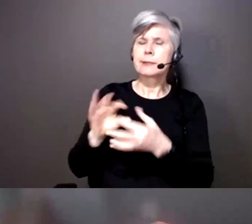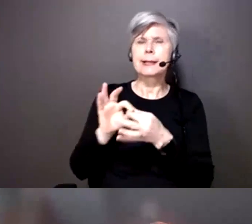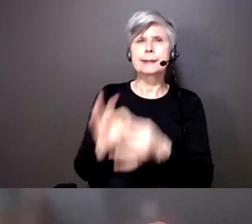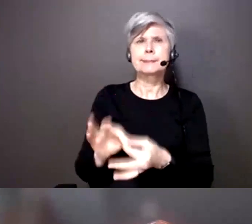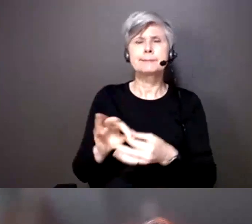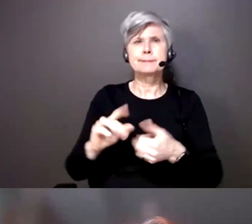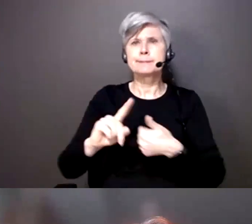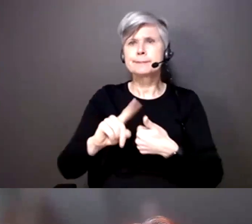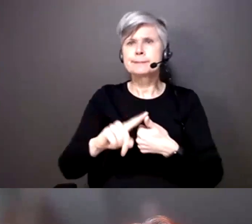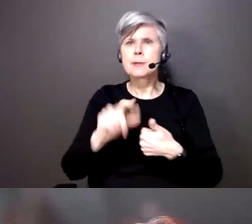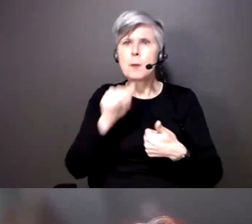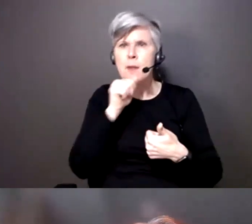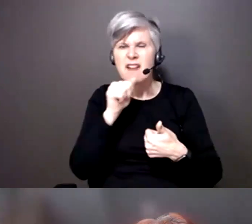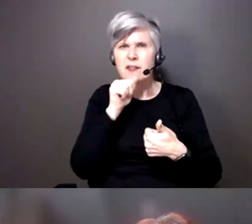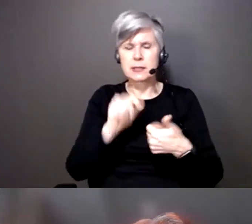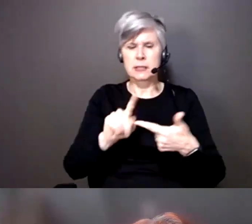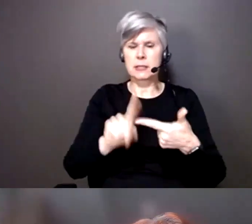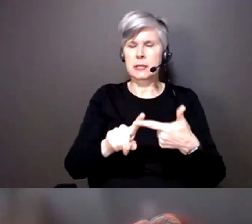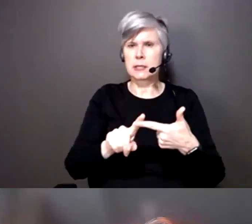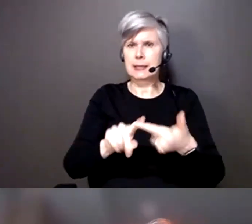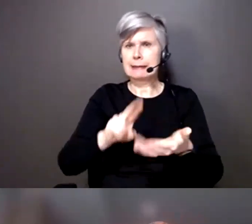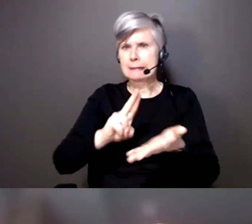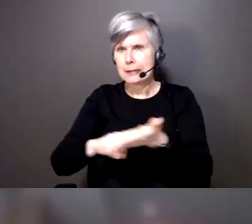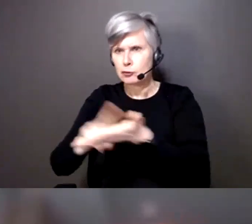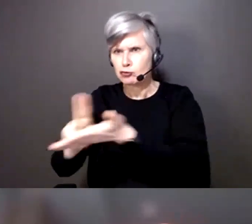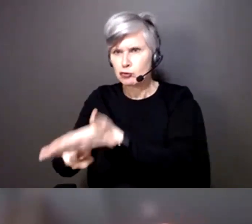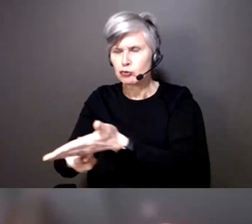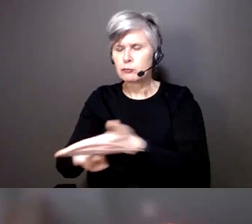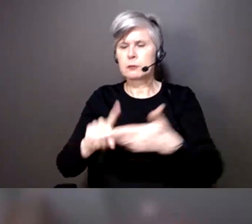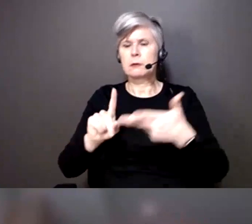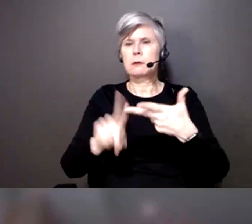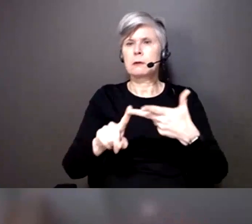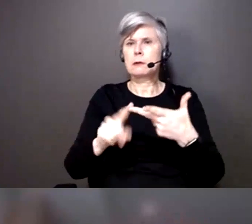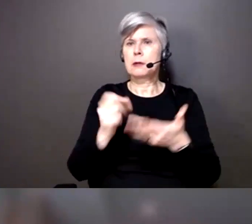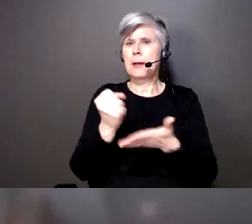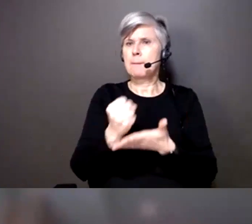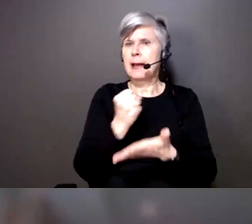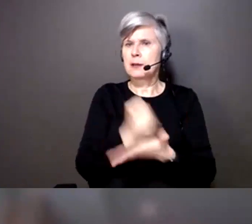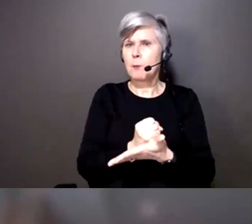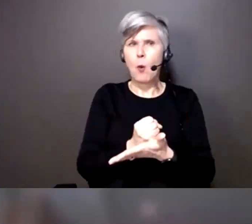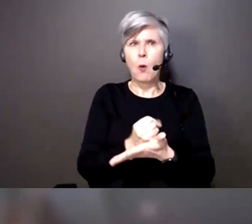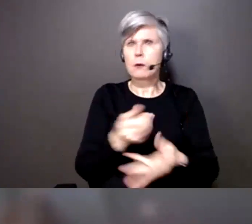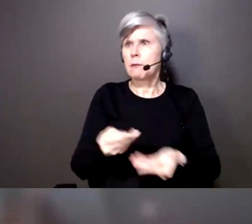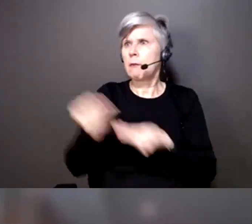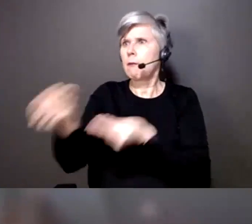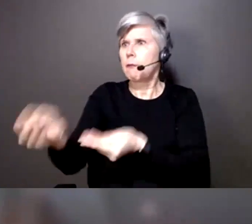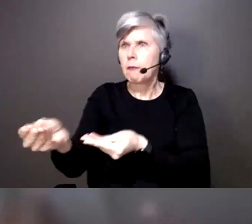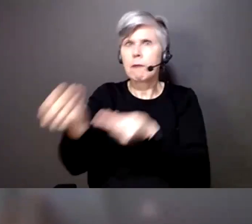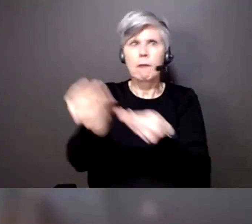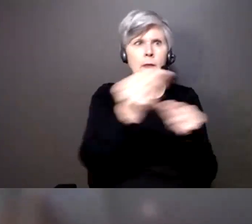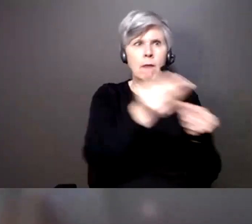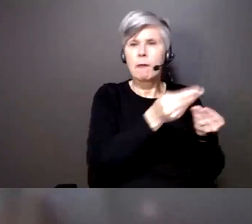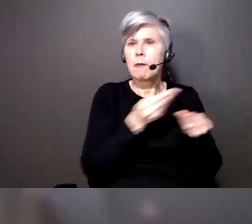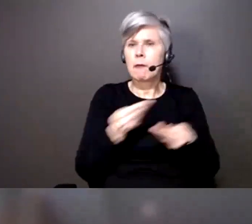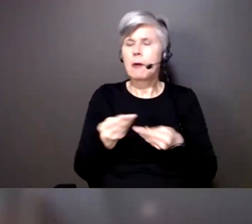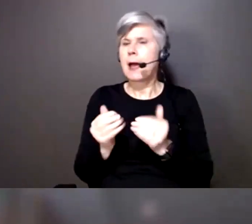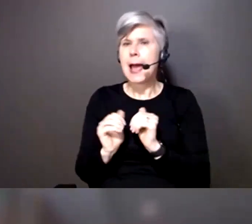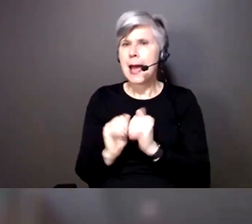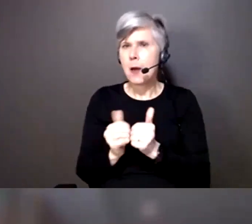signature, transfer of the passport as well. We will end this workshop, and